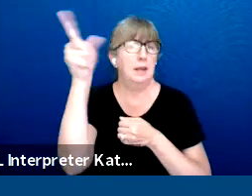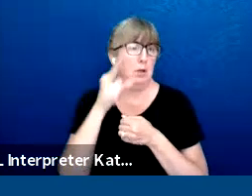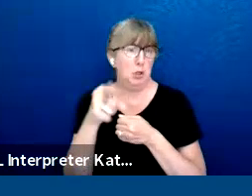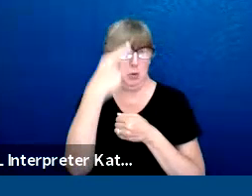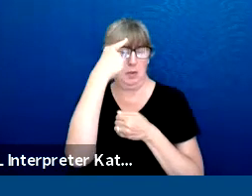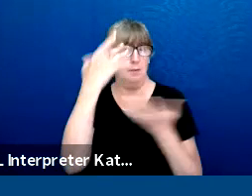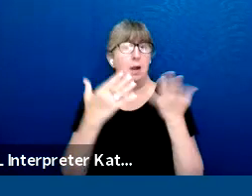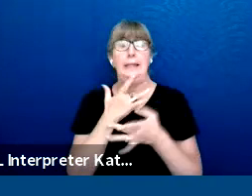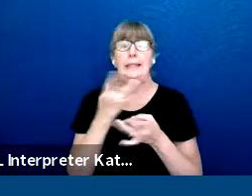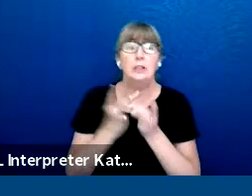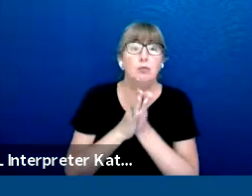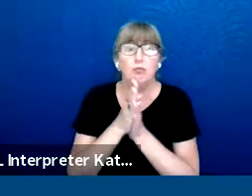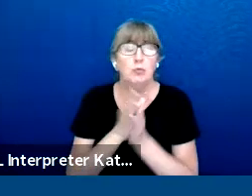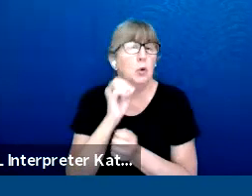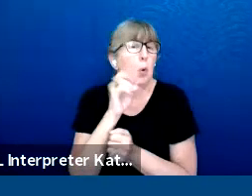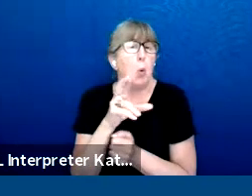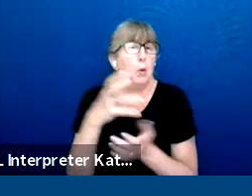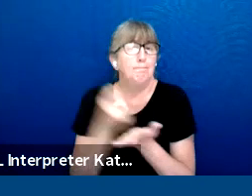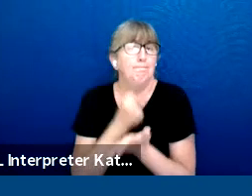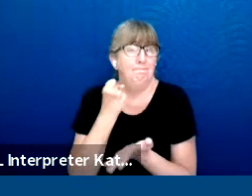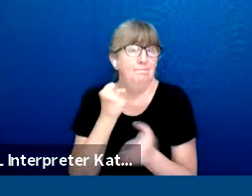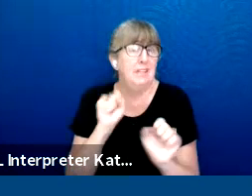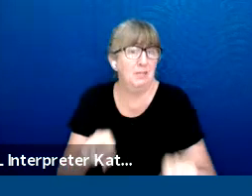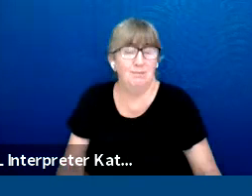be interested or could benefit.